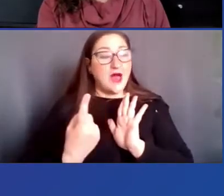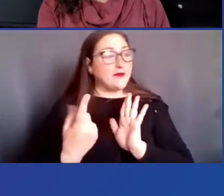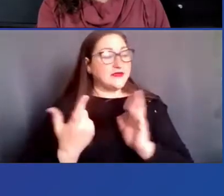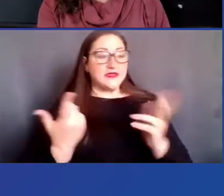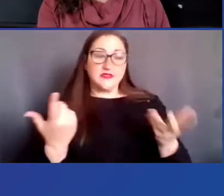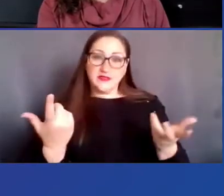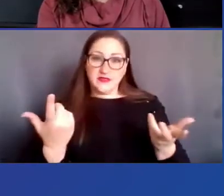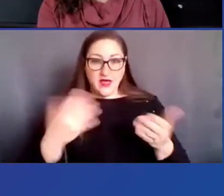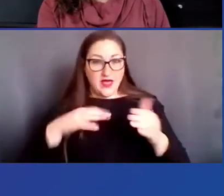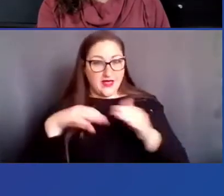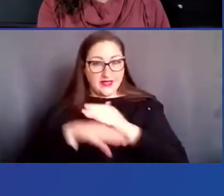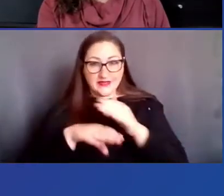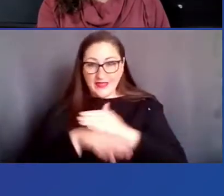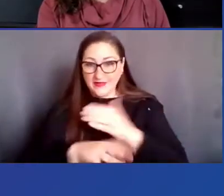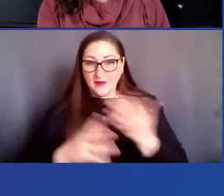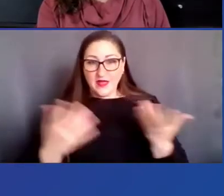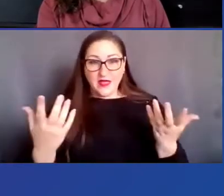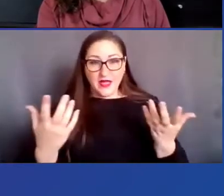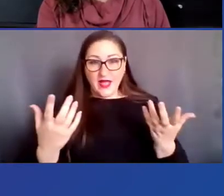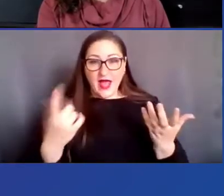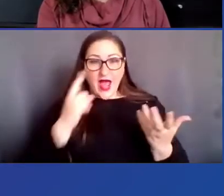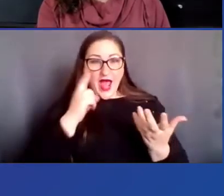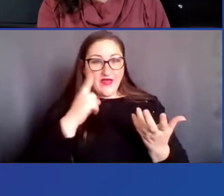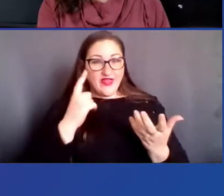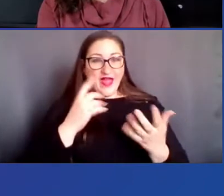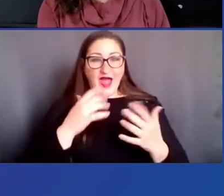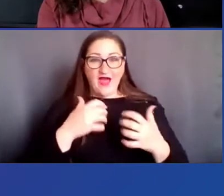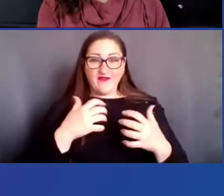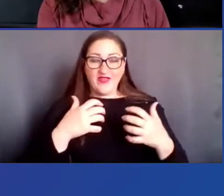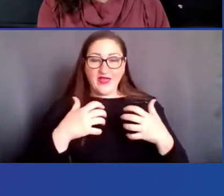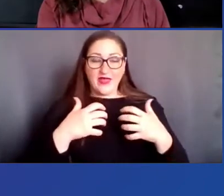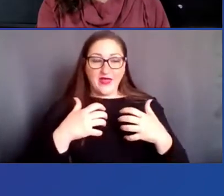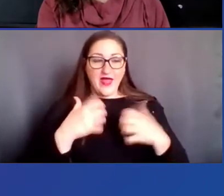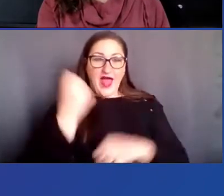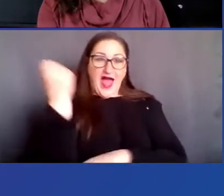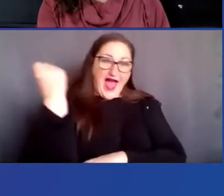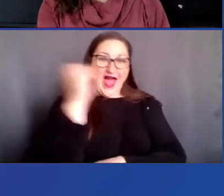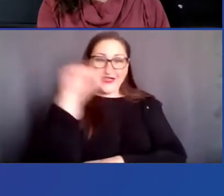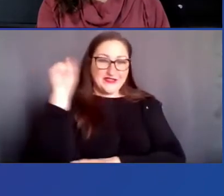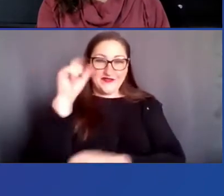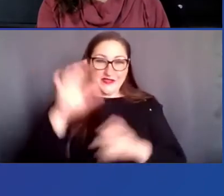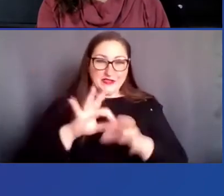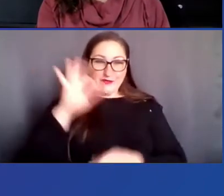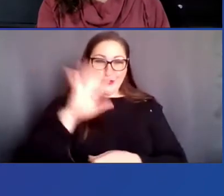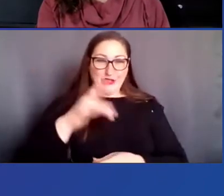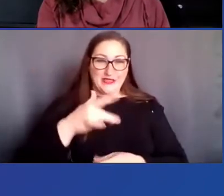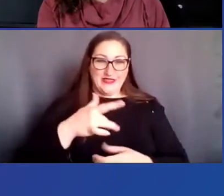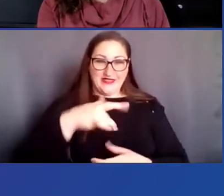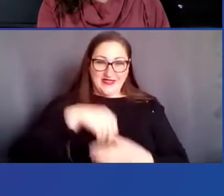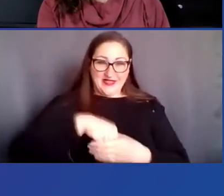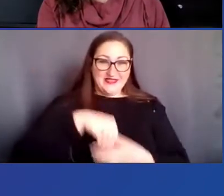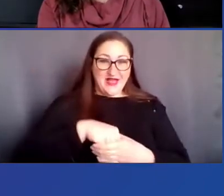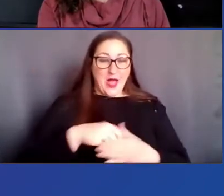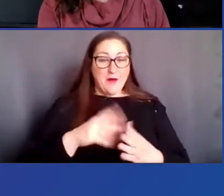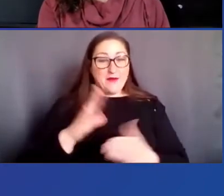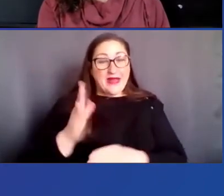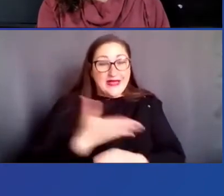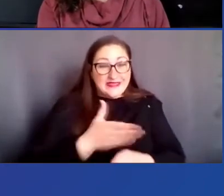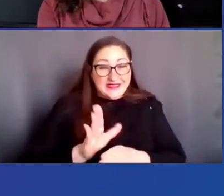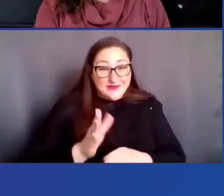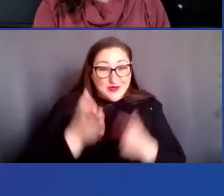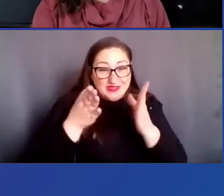what got me. I think I've had the activist spirit inside of me, but as a musician, I have introverted